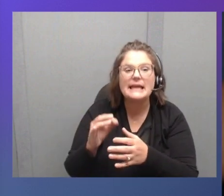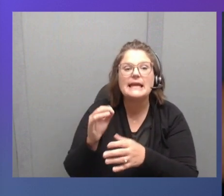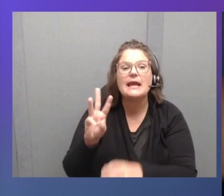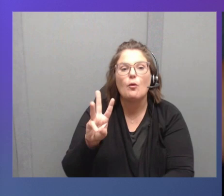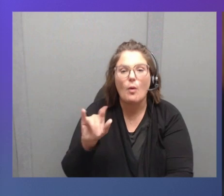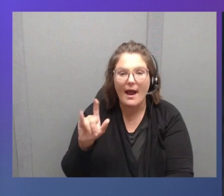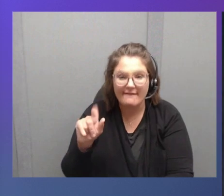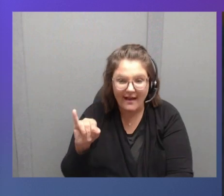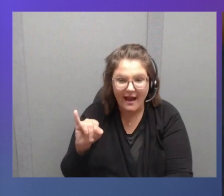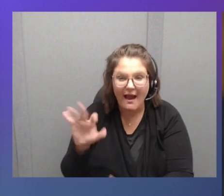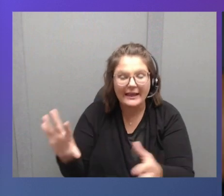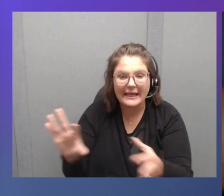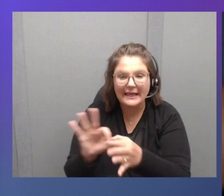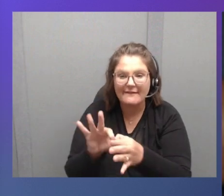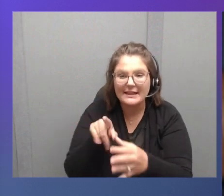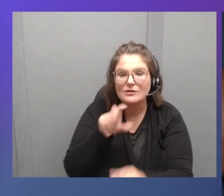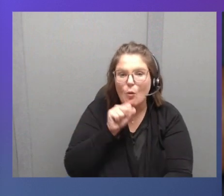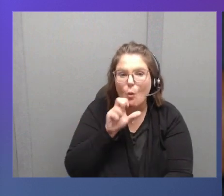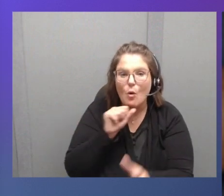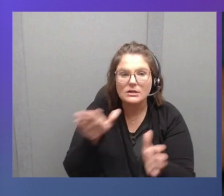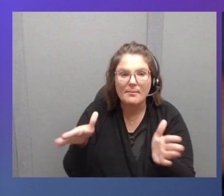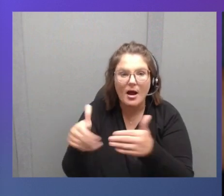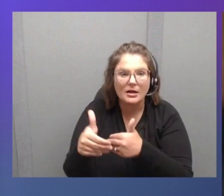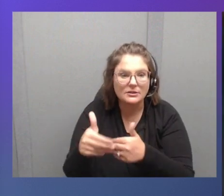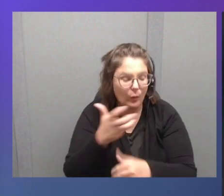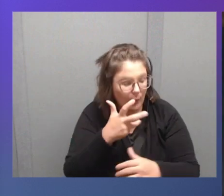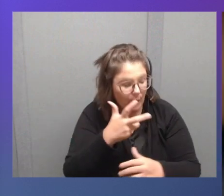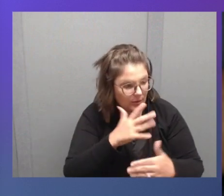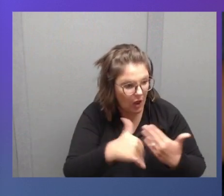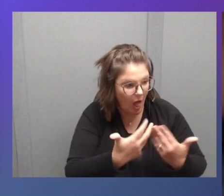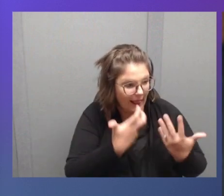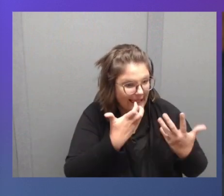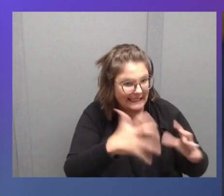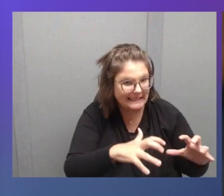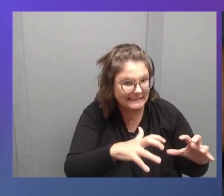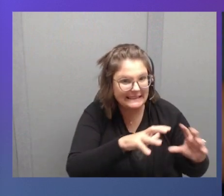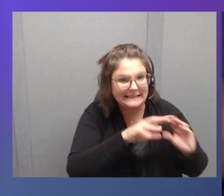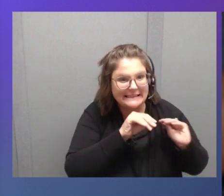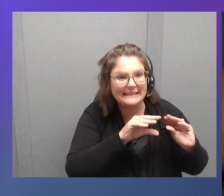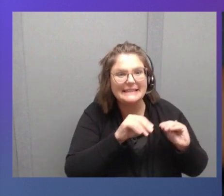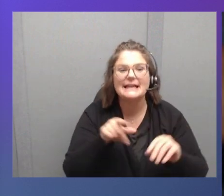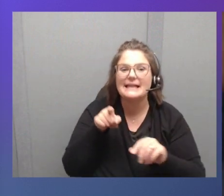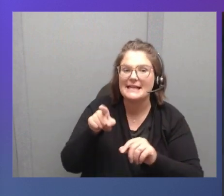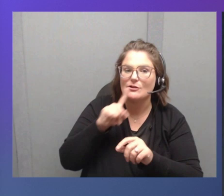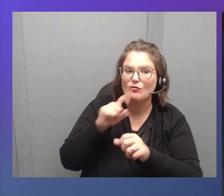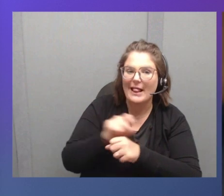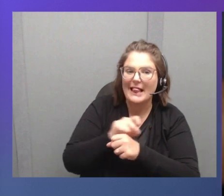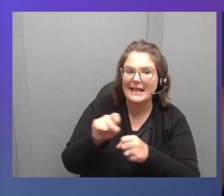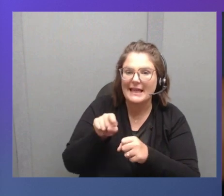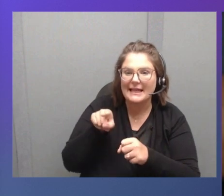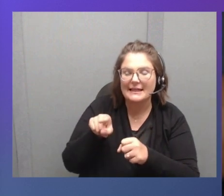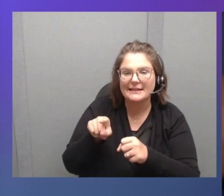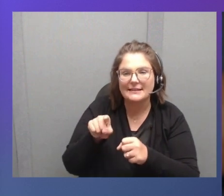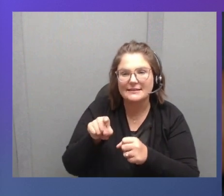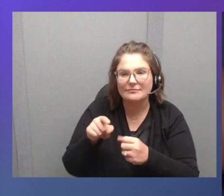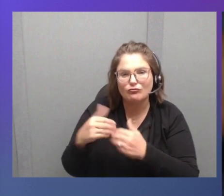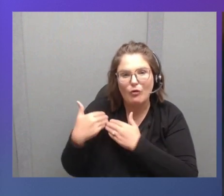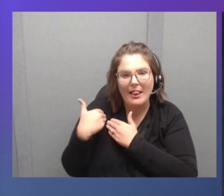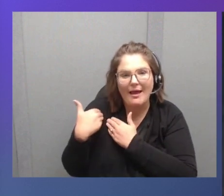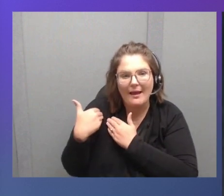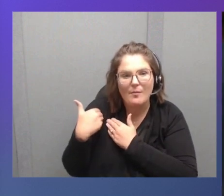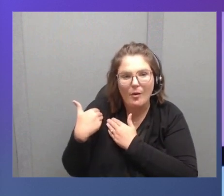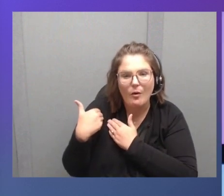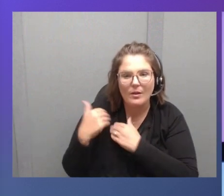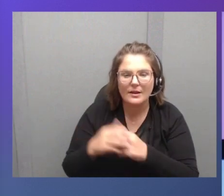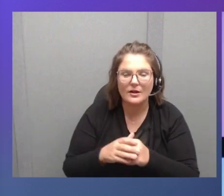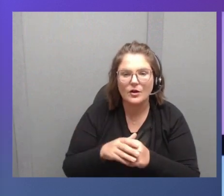orange box here is It's like a giant heatsink. yeah. So this is used for some very reliable use cases, industrial strength certainly, Yeah. and we